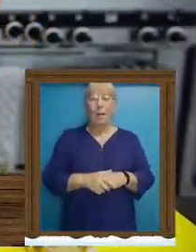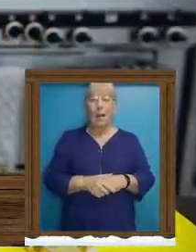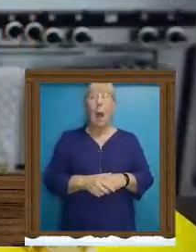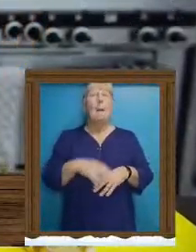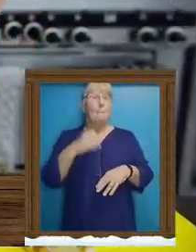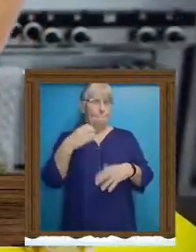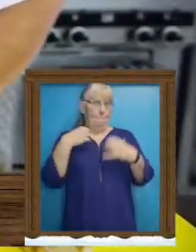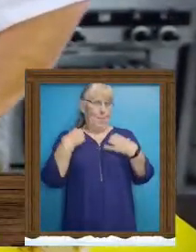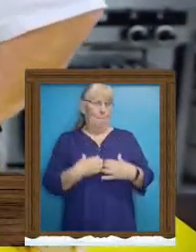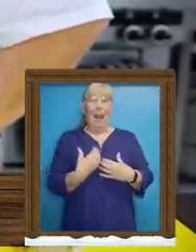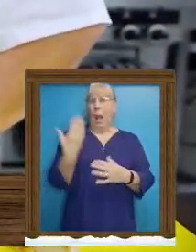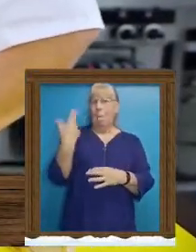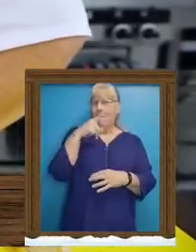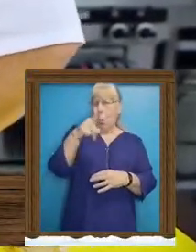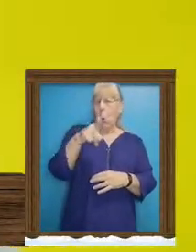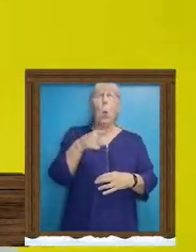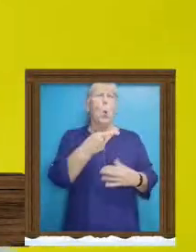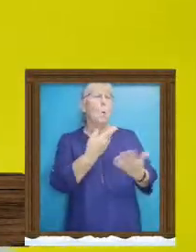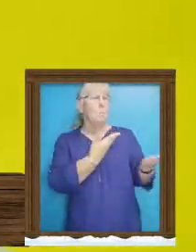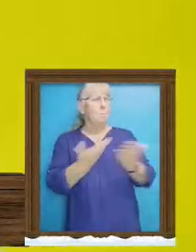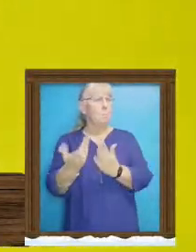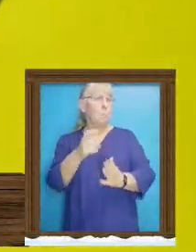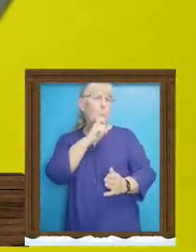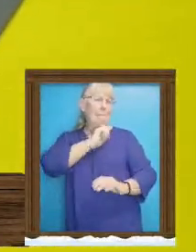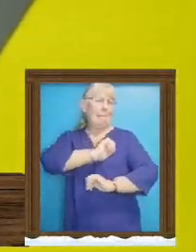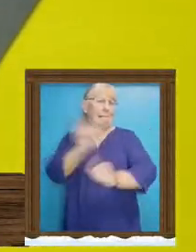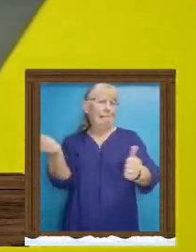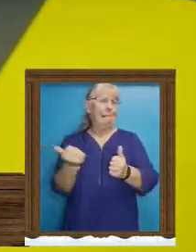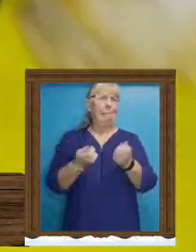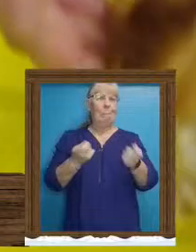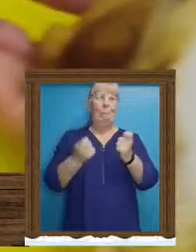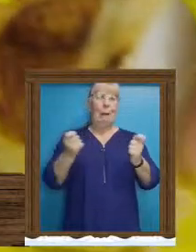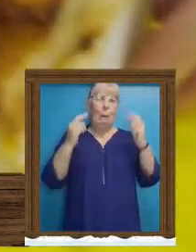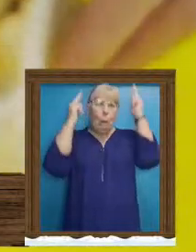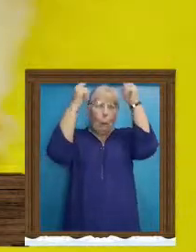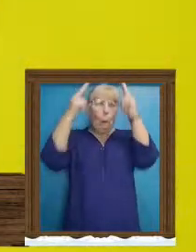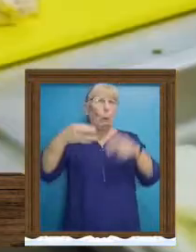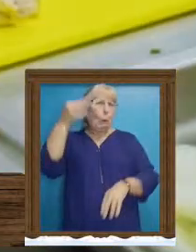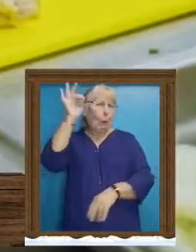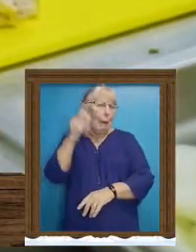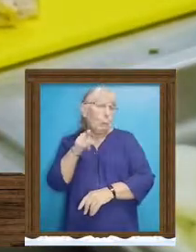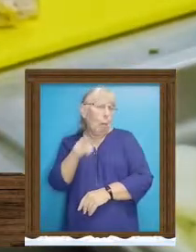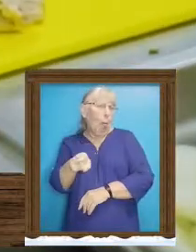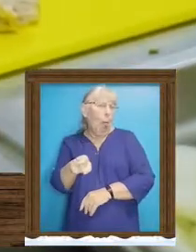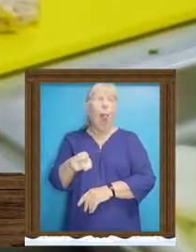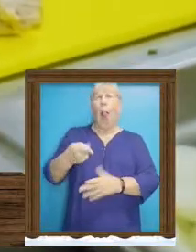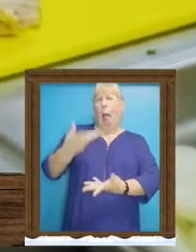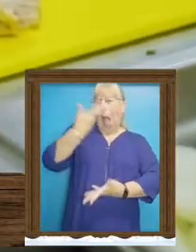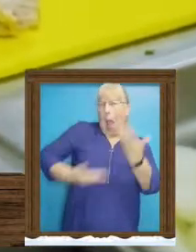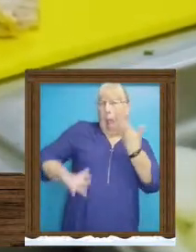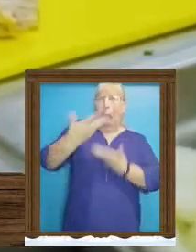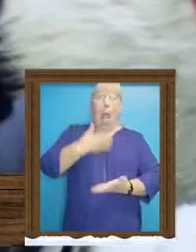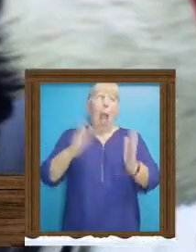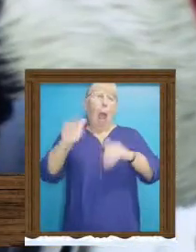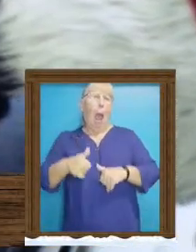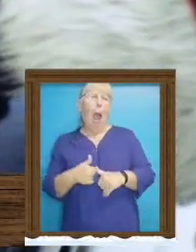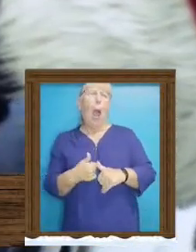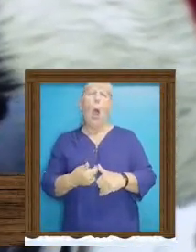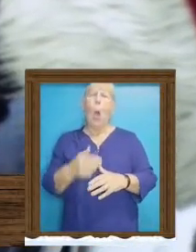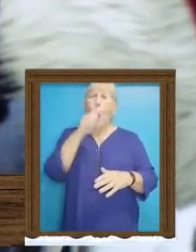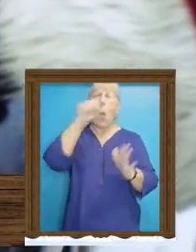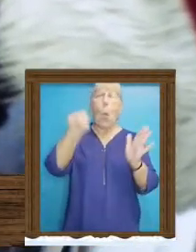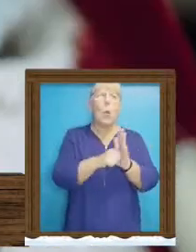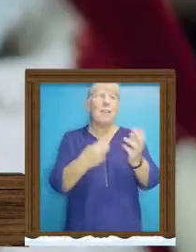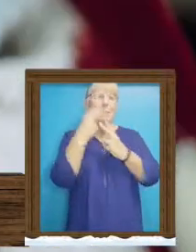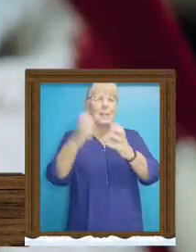When I was with the mayor, he introduced me to the brilliant cooks in the council. They gave me some top tips on how to reuse all those